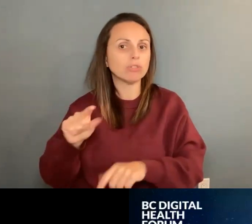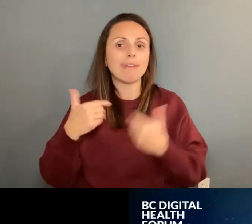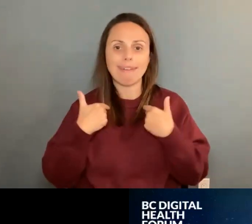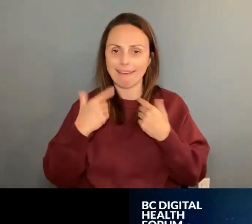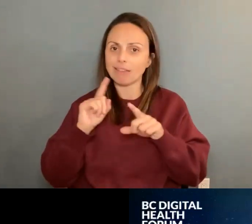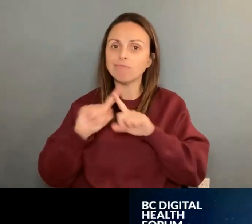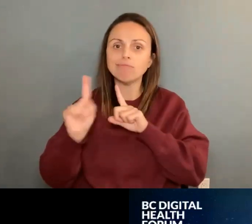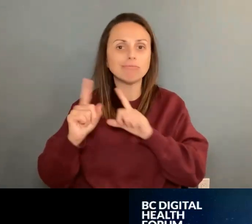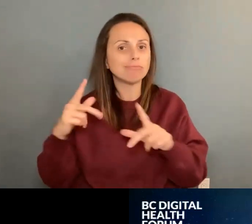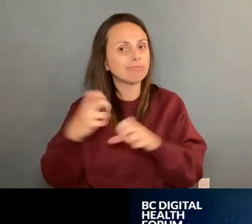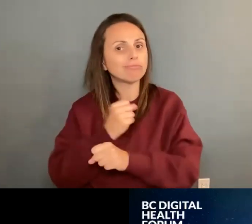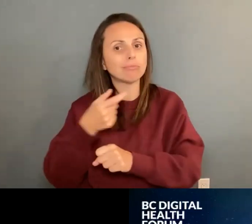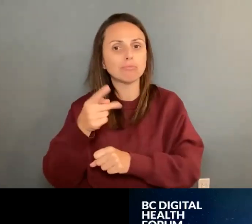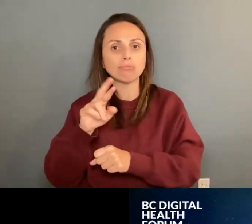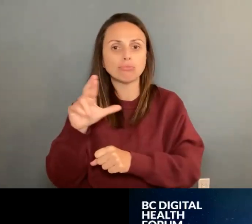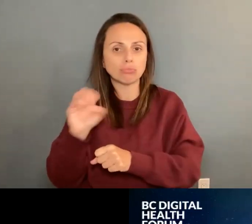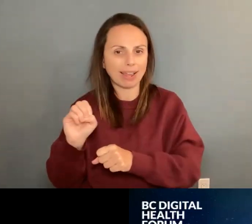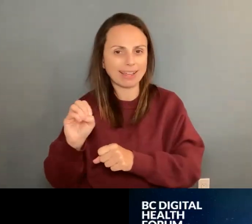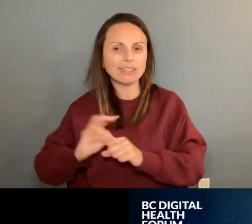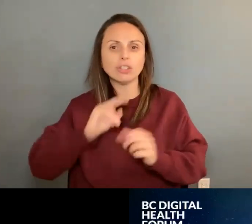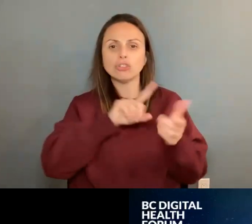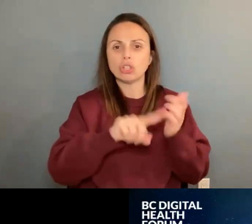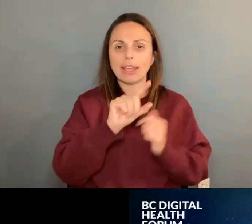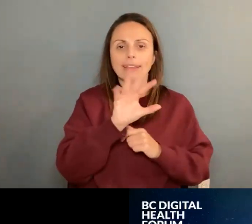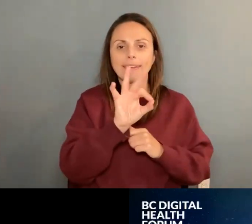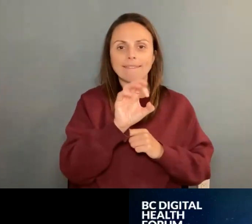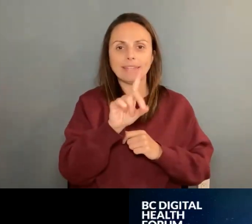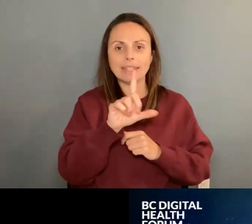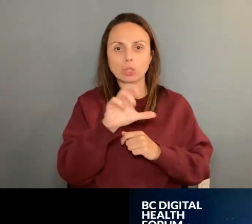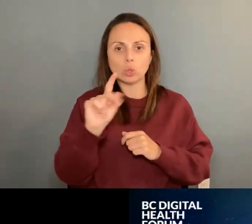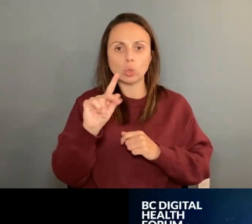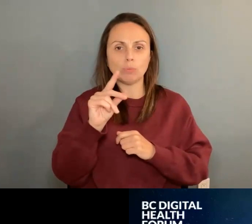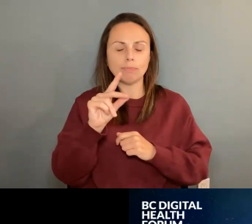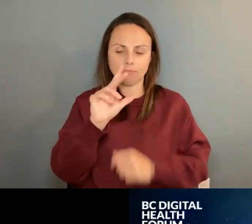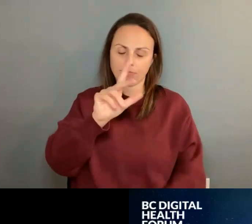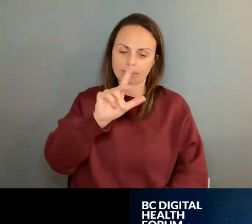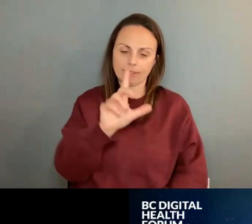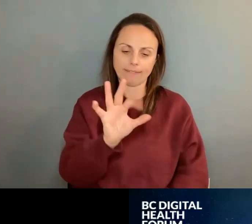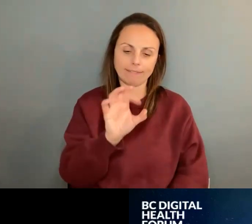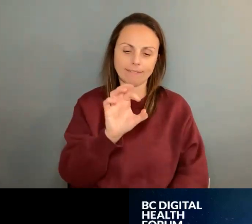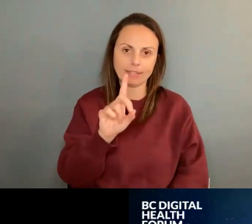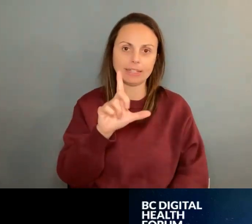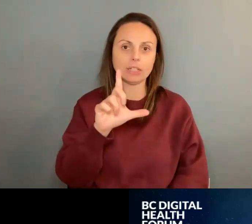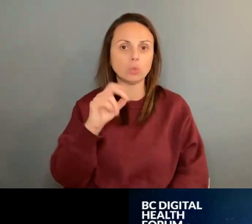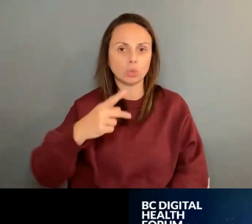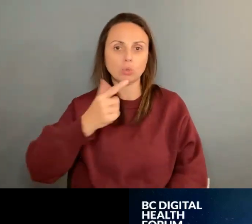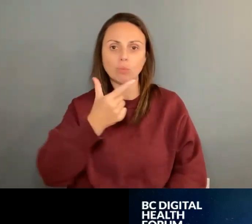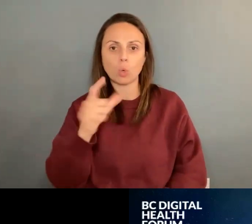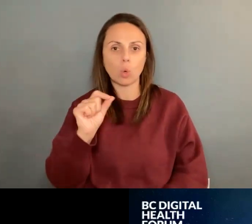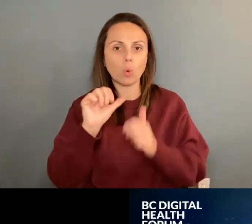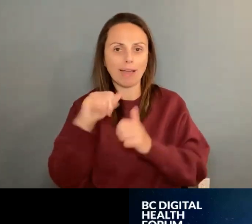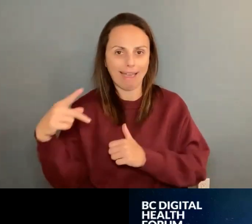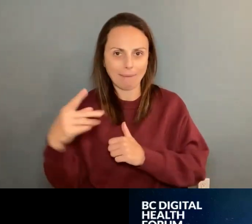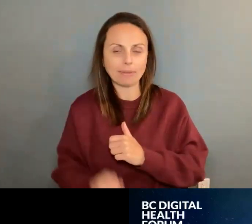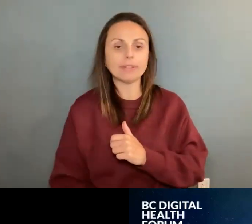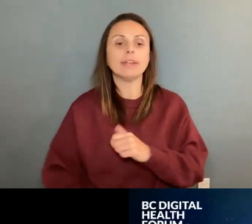to be won, so check those out on Feedloop Go app. All presentations will be recorded and available